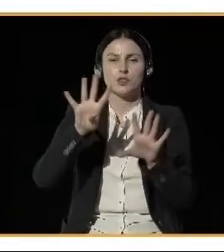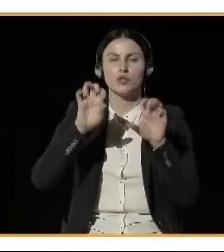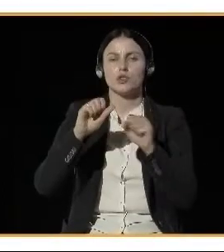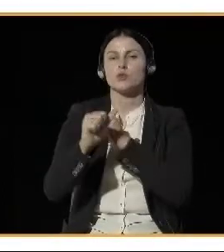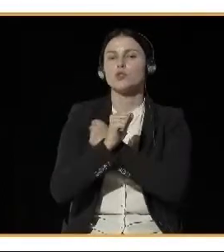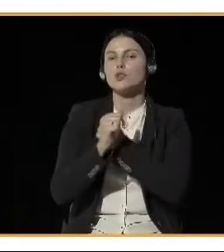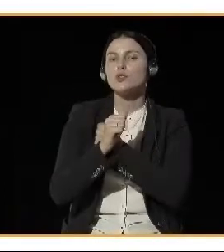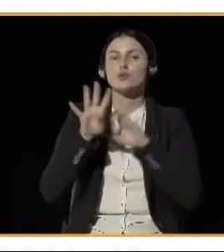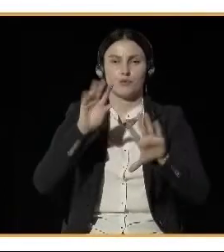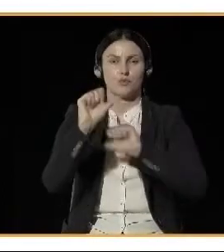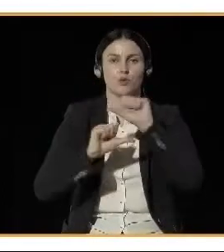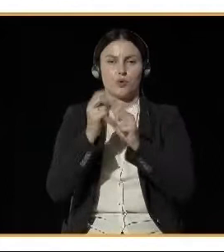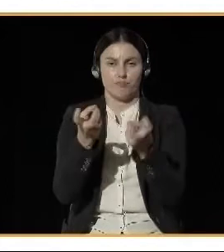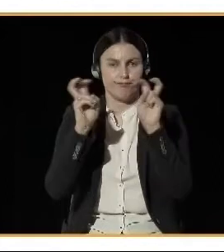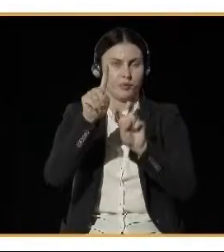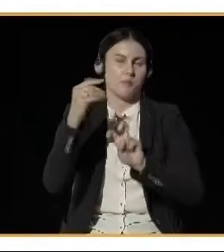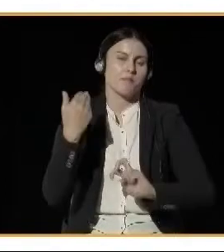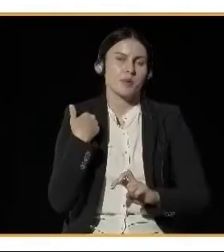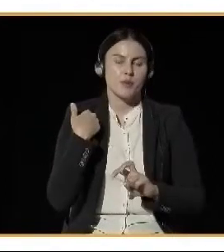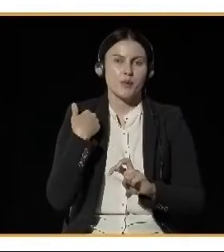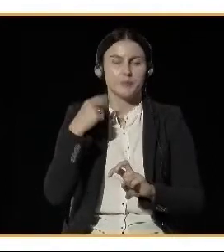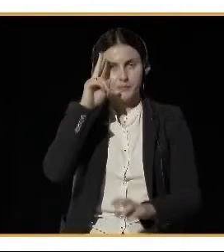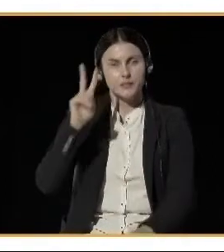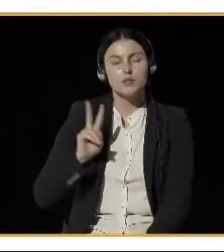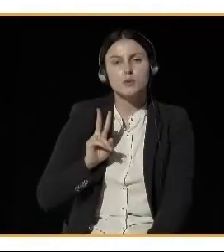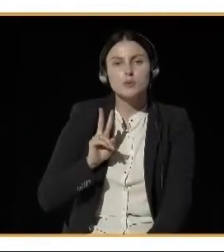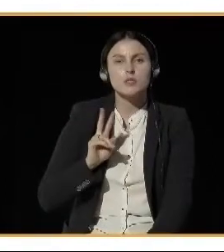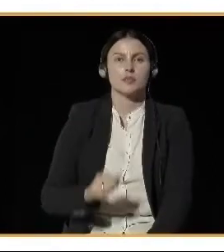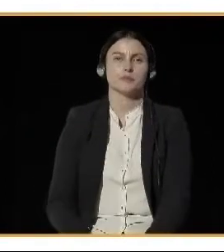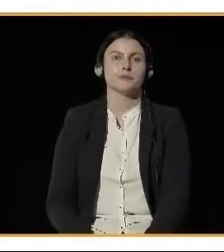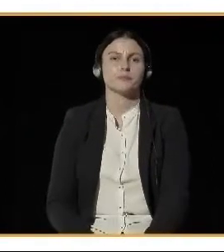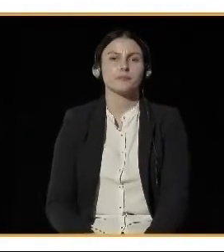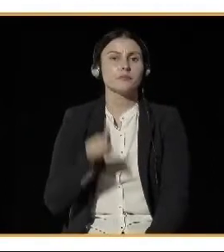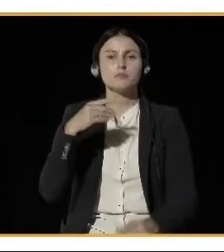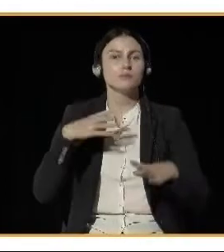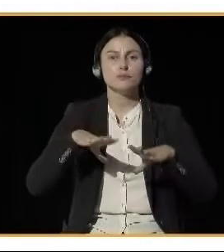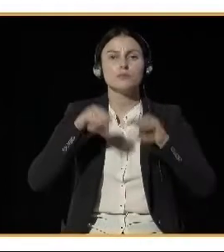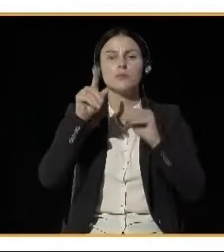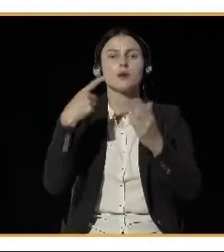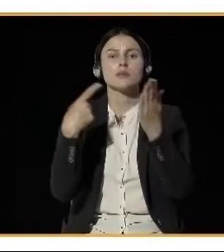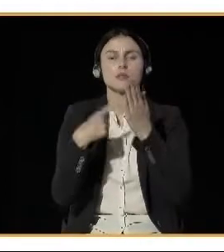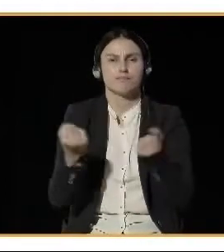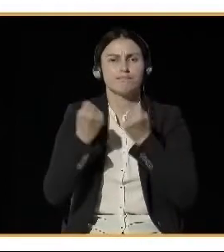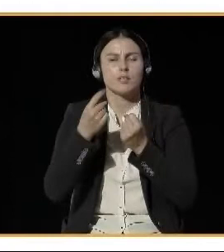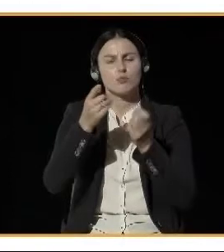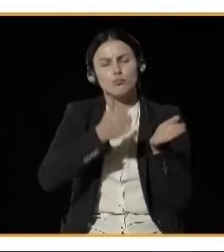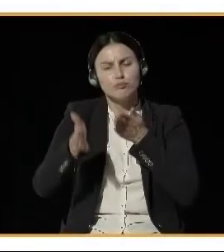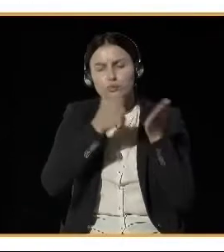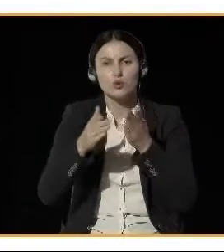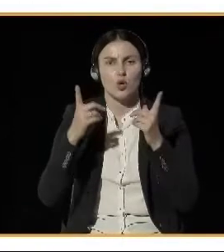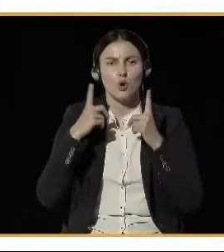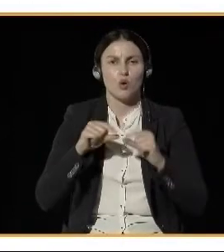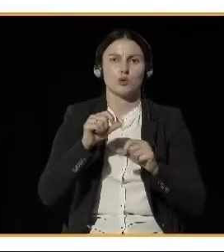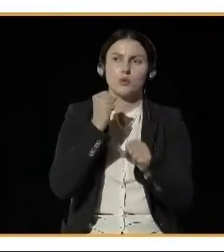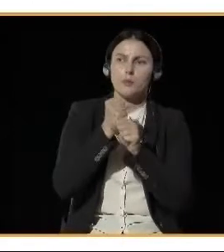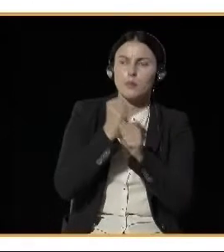1969. Initially, it was to prepare older workers to retirement, but recently